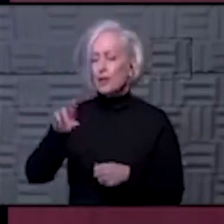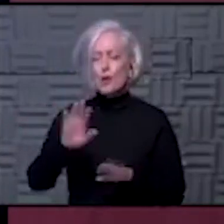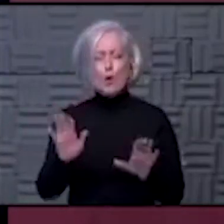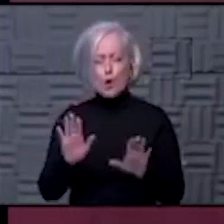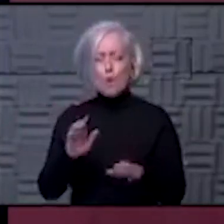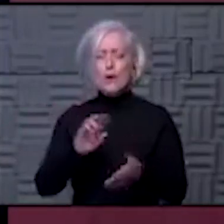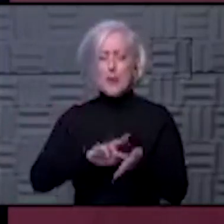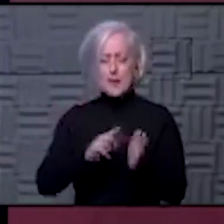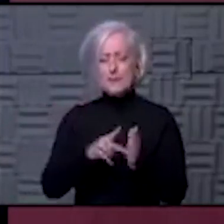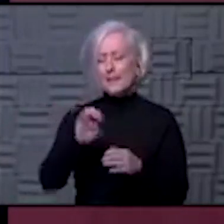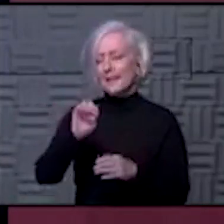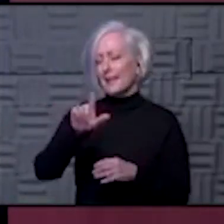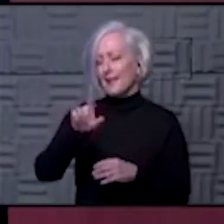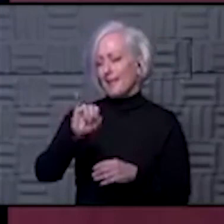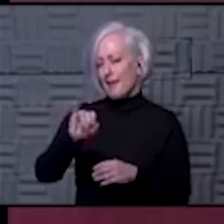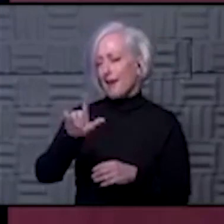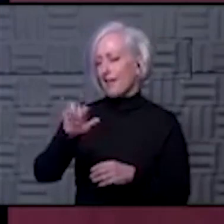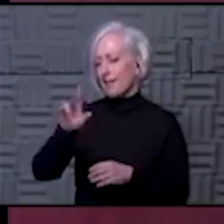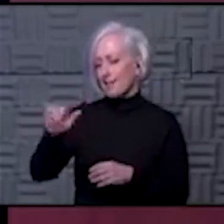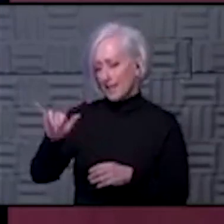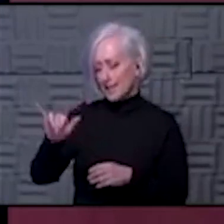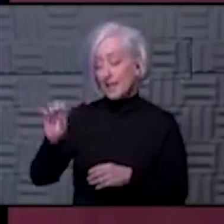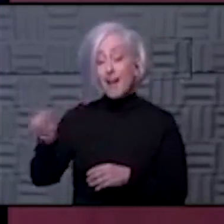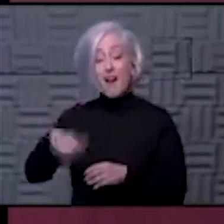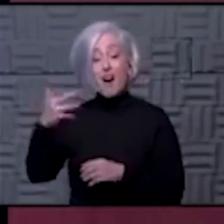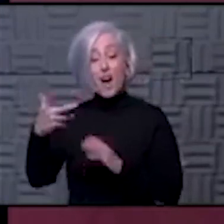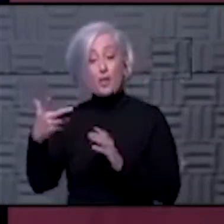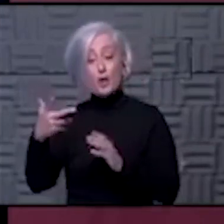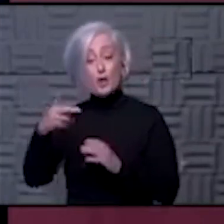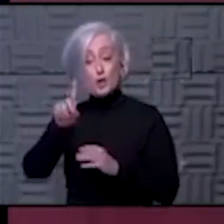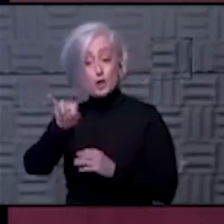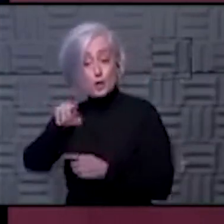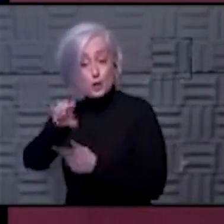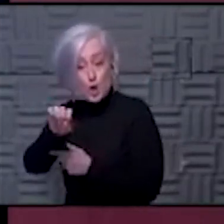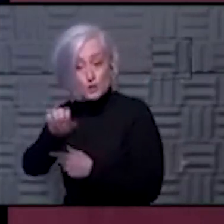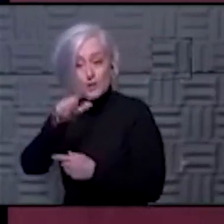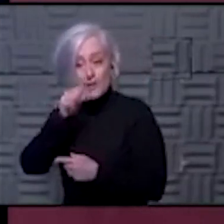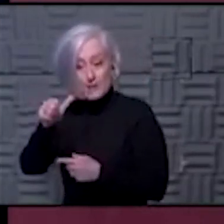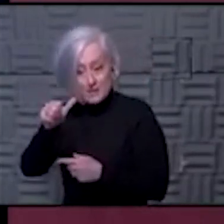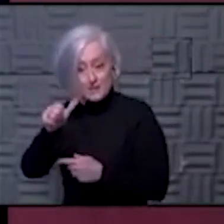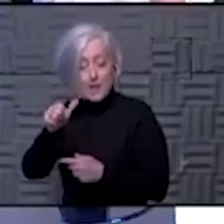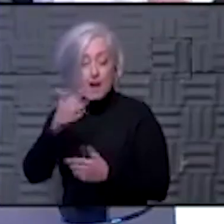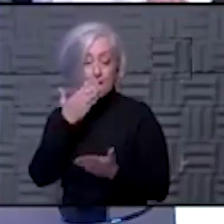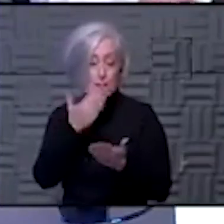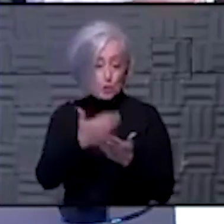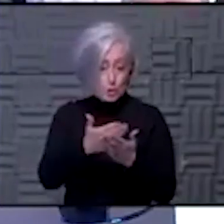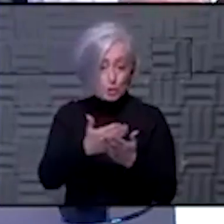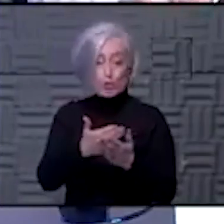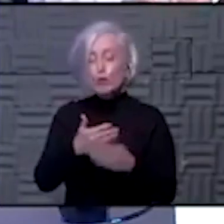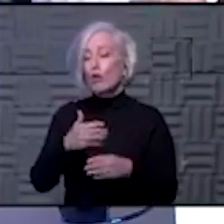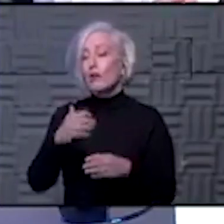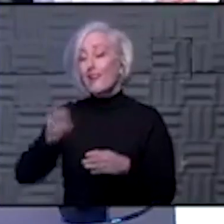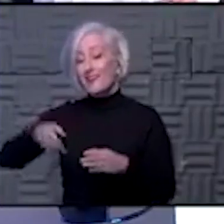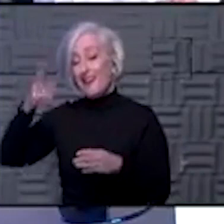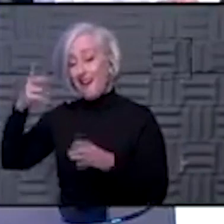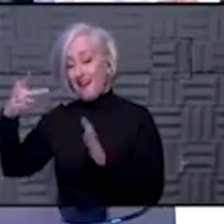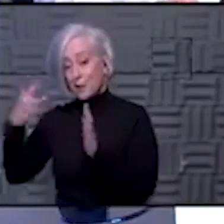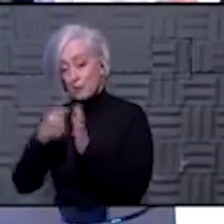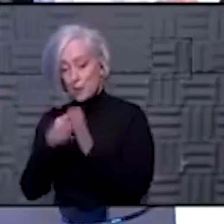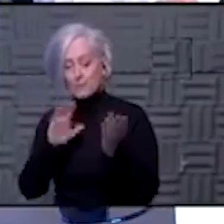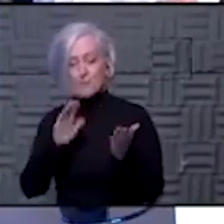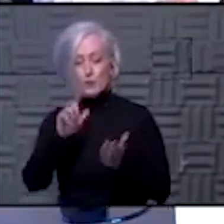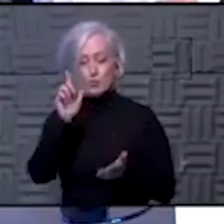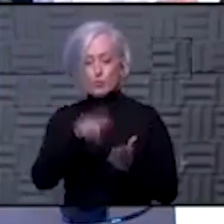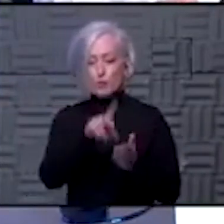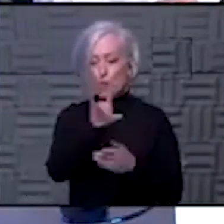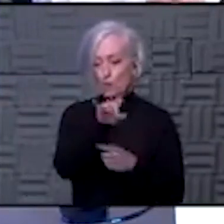that suggested that some of the other doses, that actually the higher dose wasn't as efficacious as the lower dose. So. And they were giving larger doses in those trials as well.